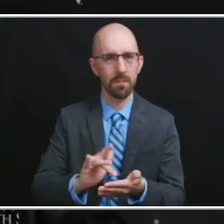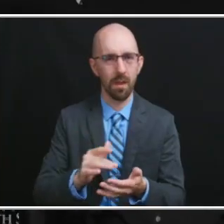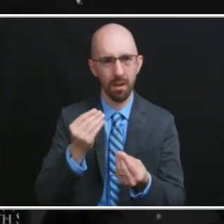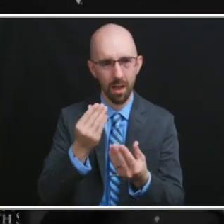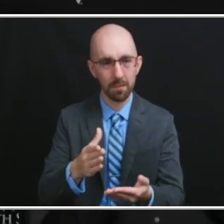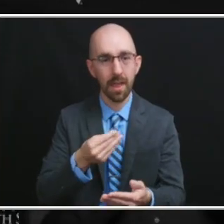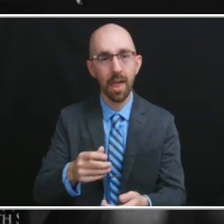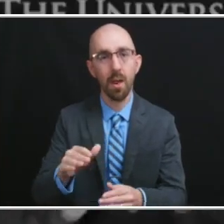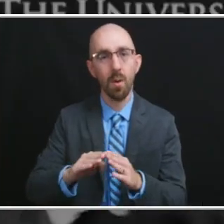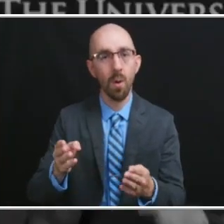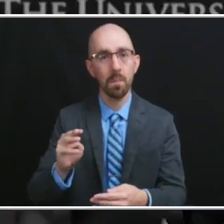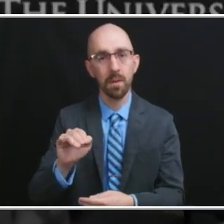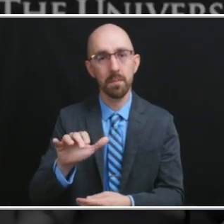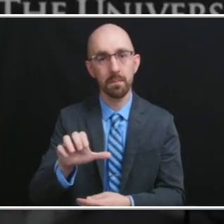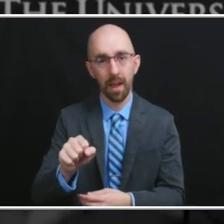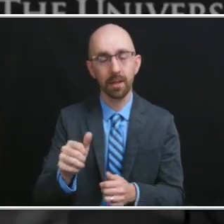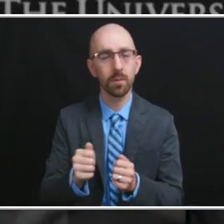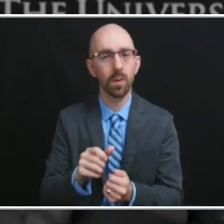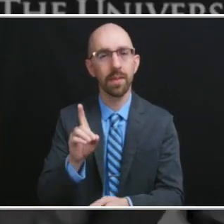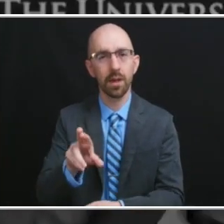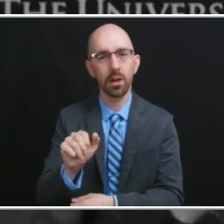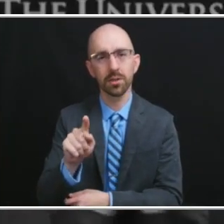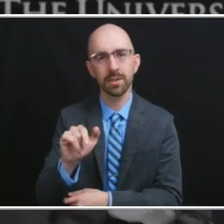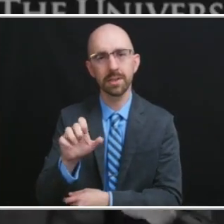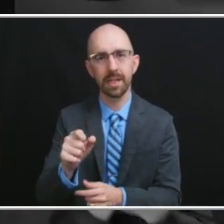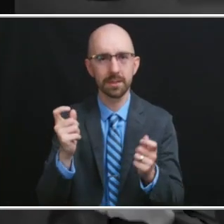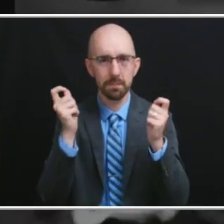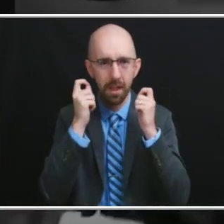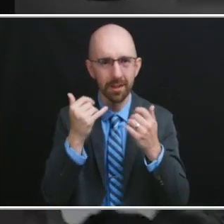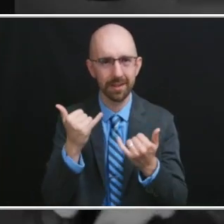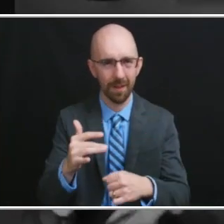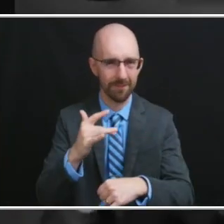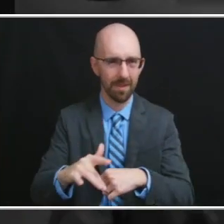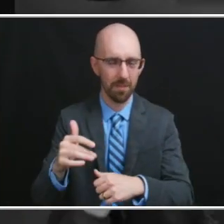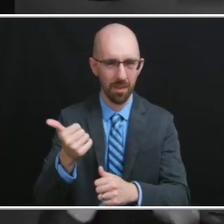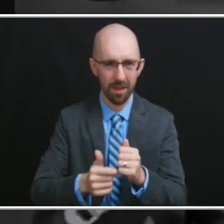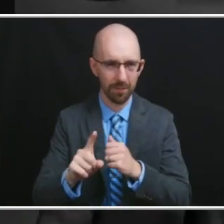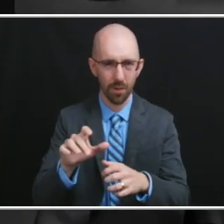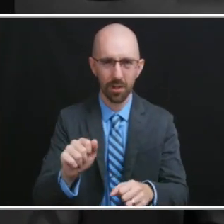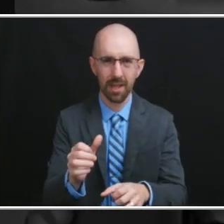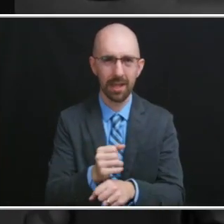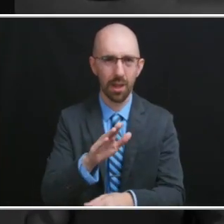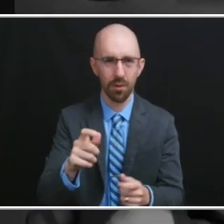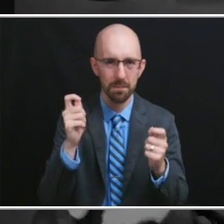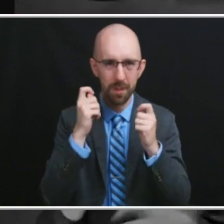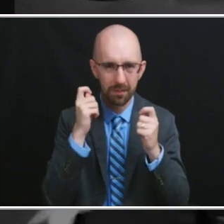with Dr. Stites podcasts. Now everywhere podcasts are available.